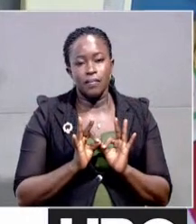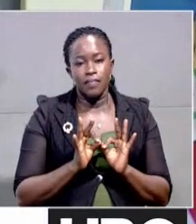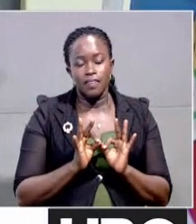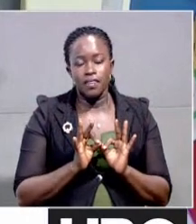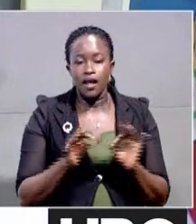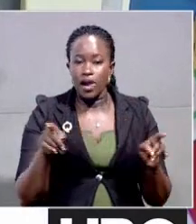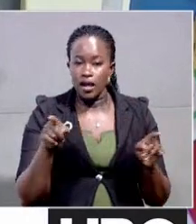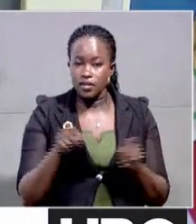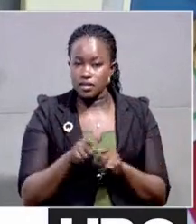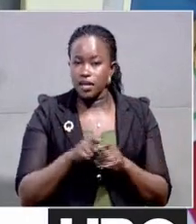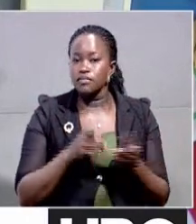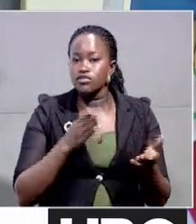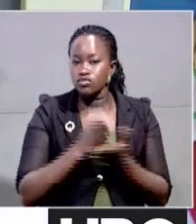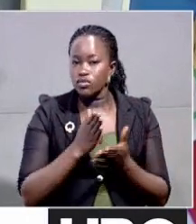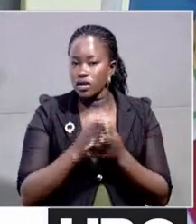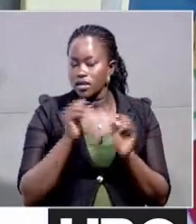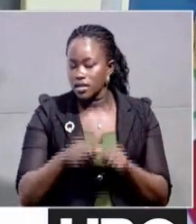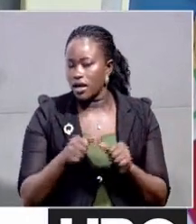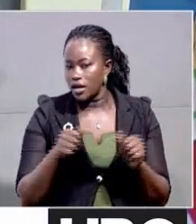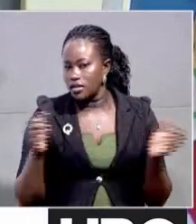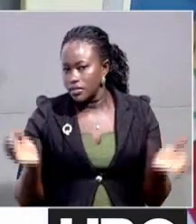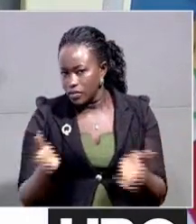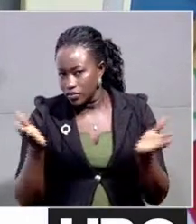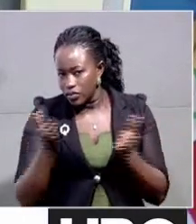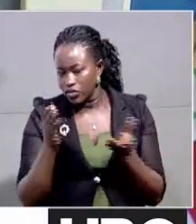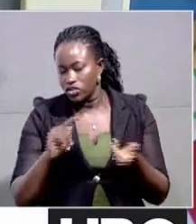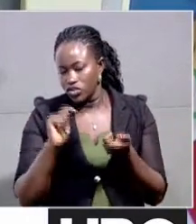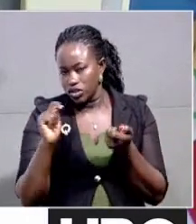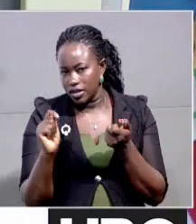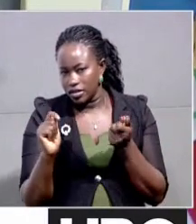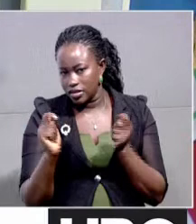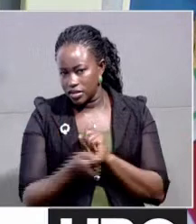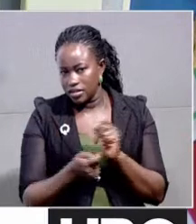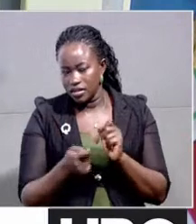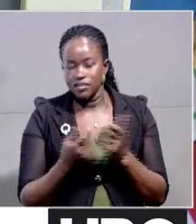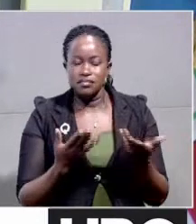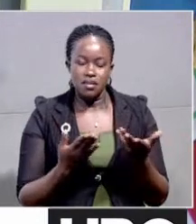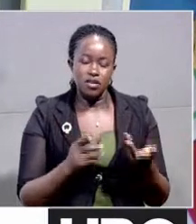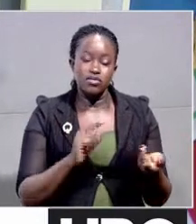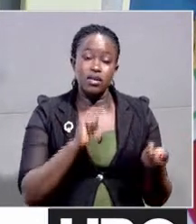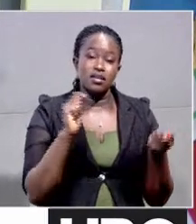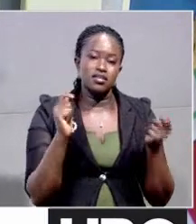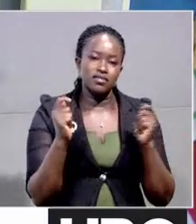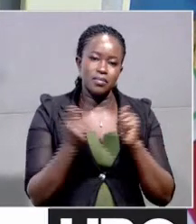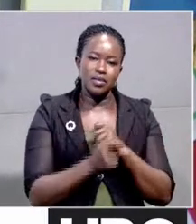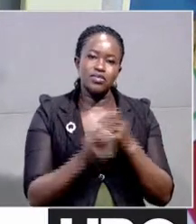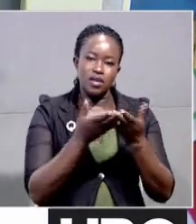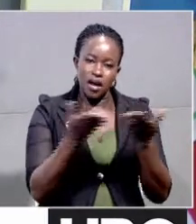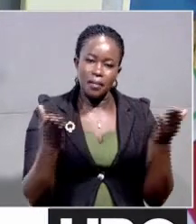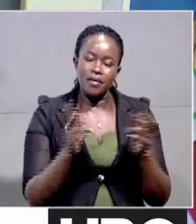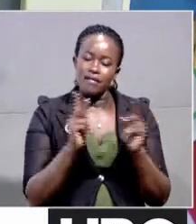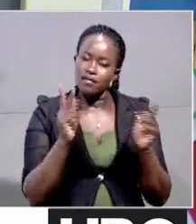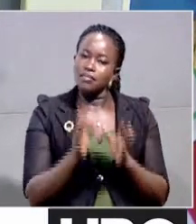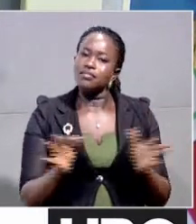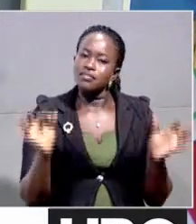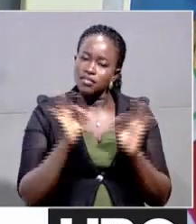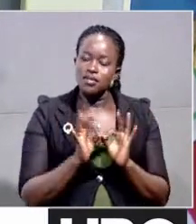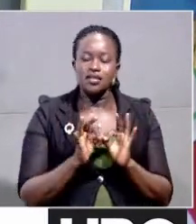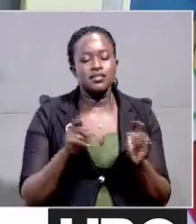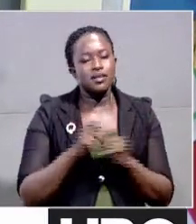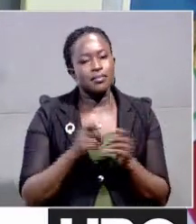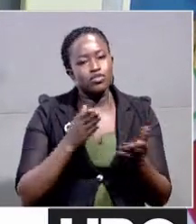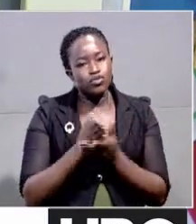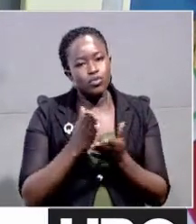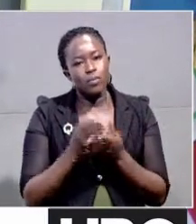it really propels change, transformation. It's very critical. And indeed, many